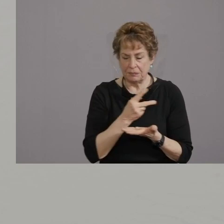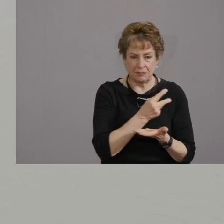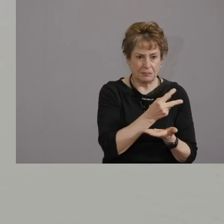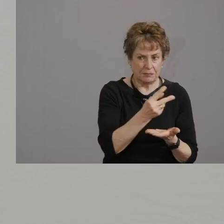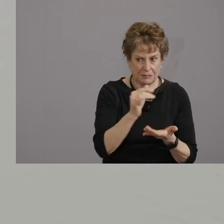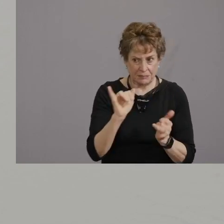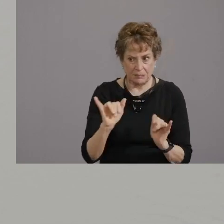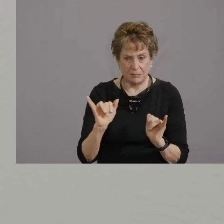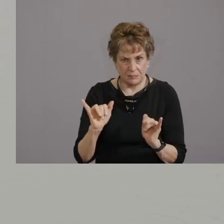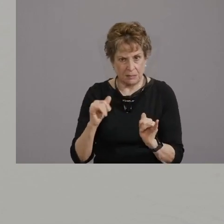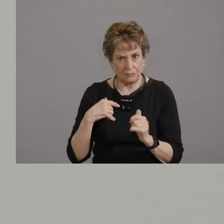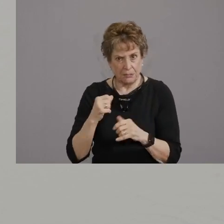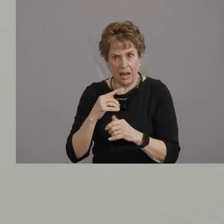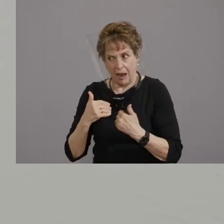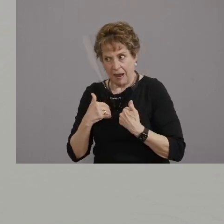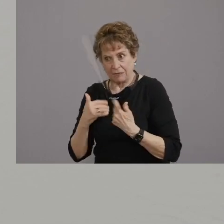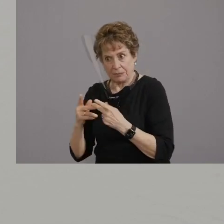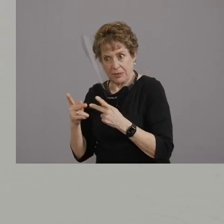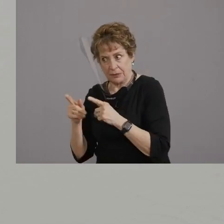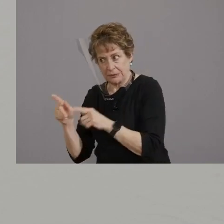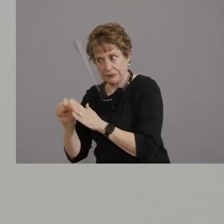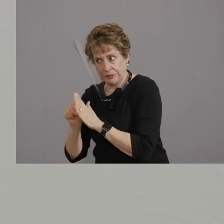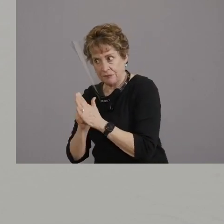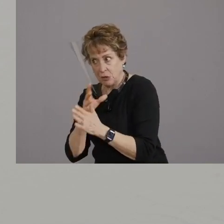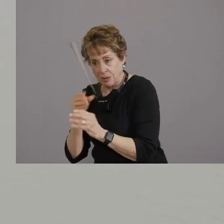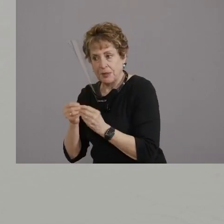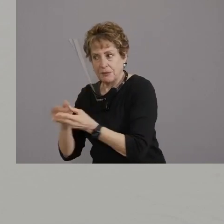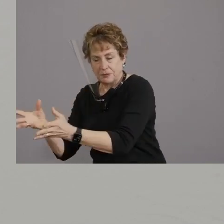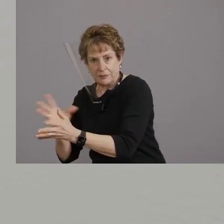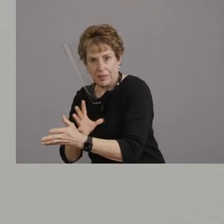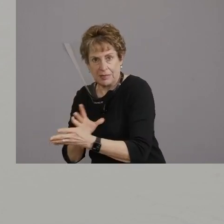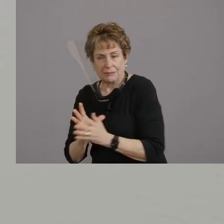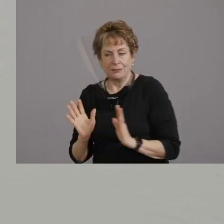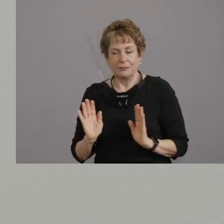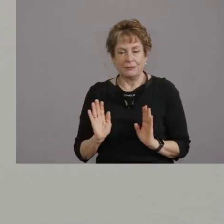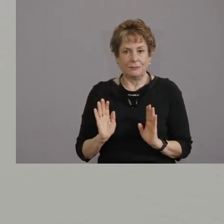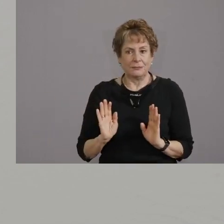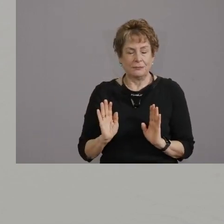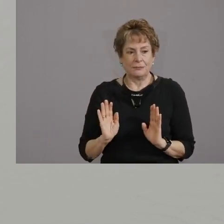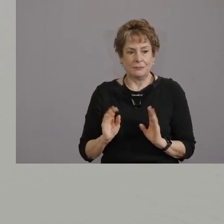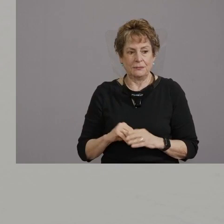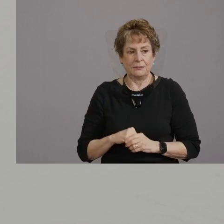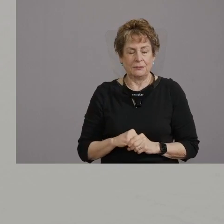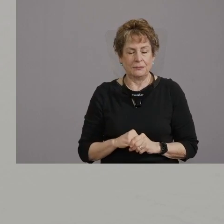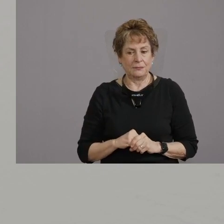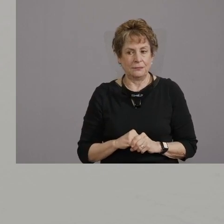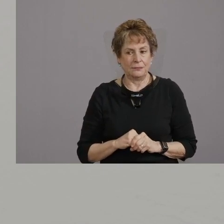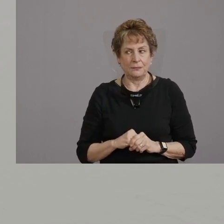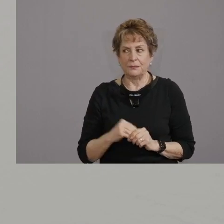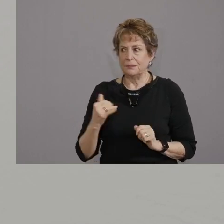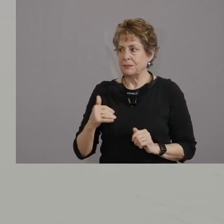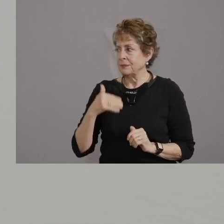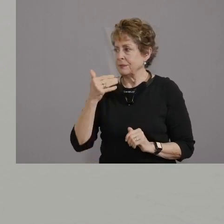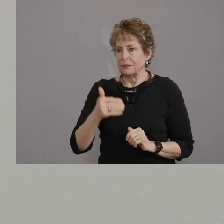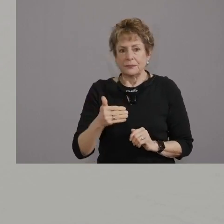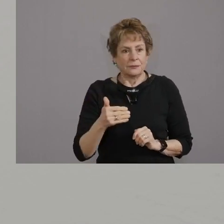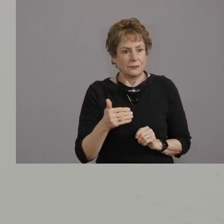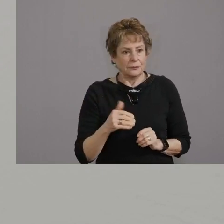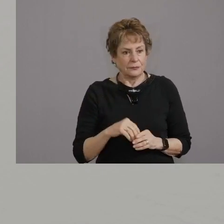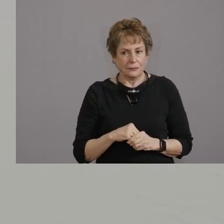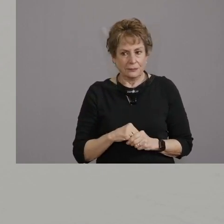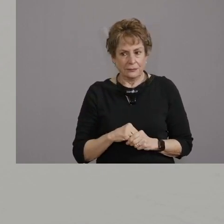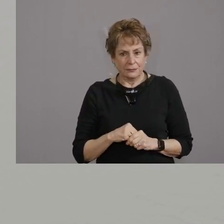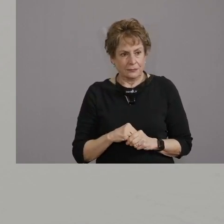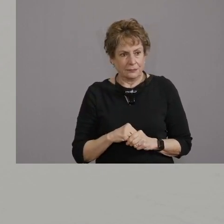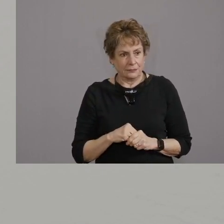doses. And speaking of planning, does municipal stadium planning take into account that there perhaps may not be extra doses